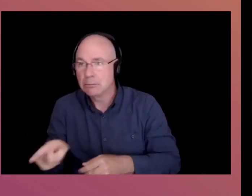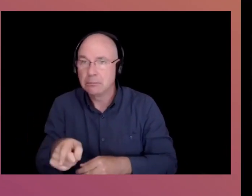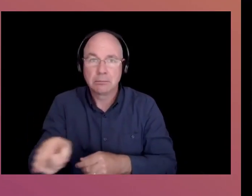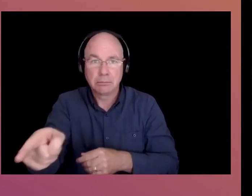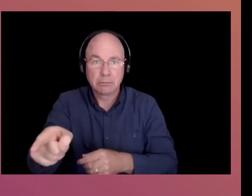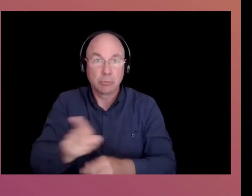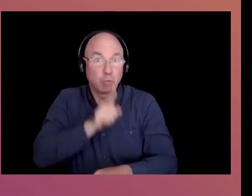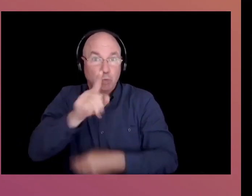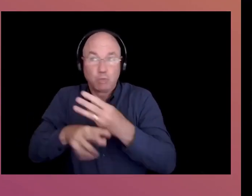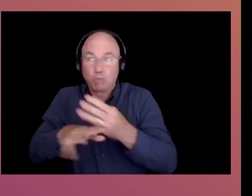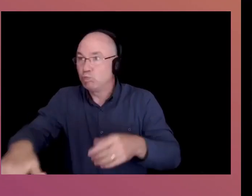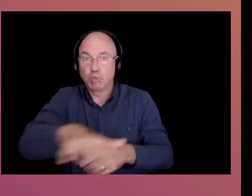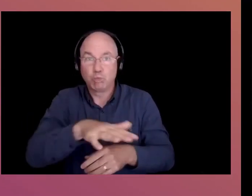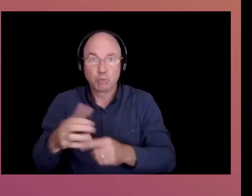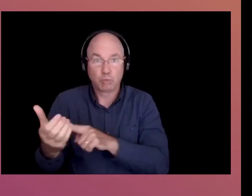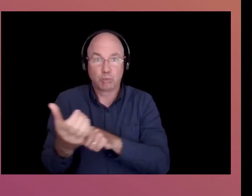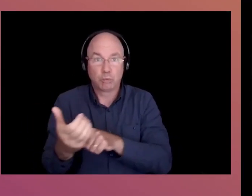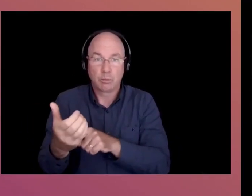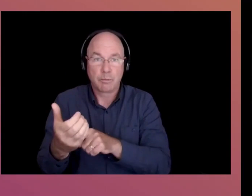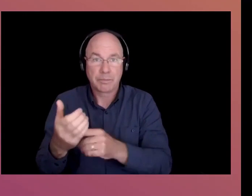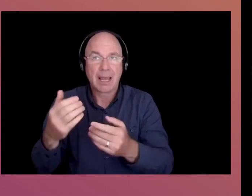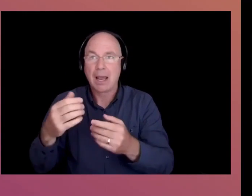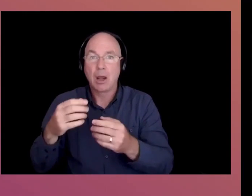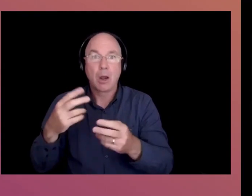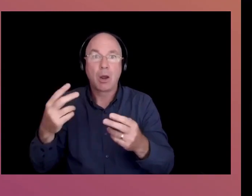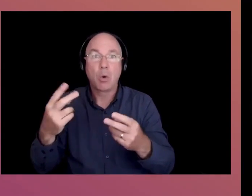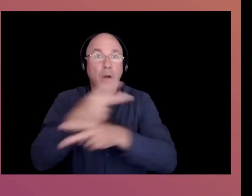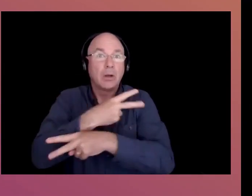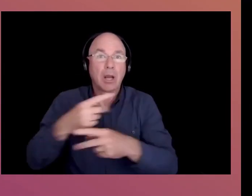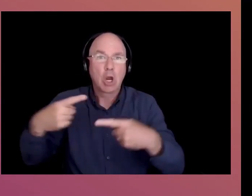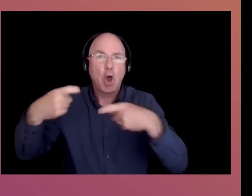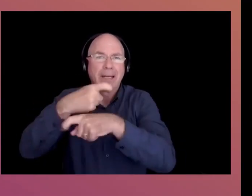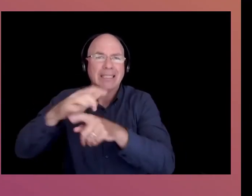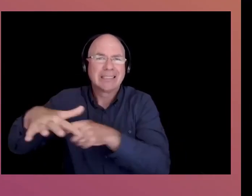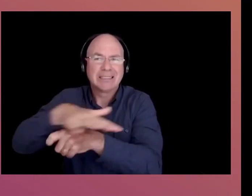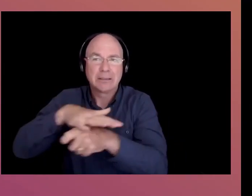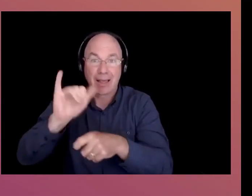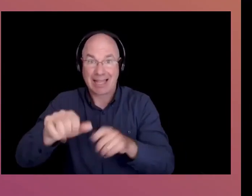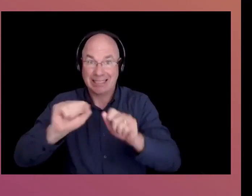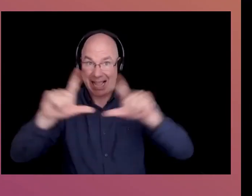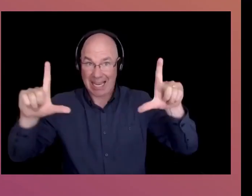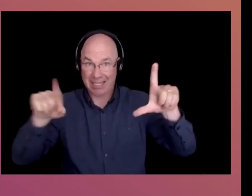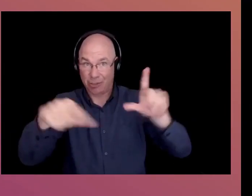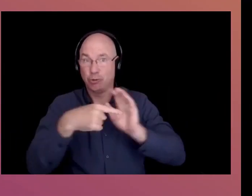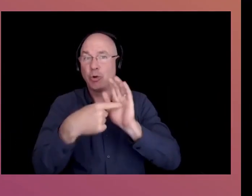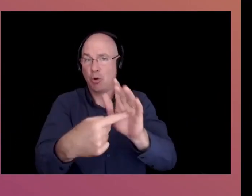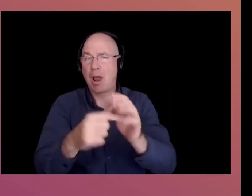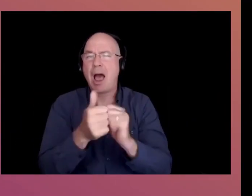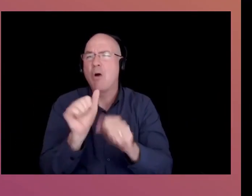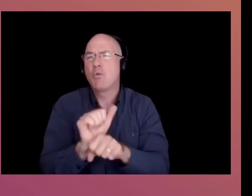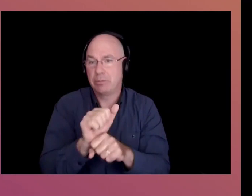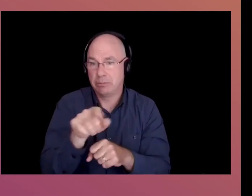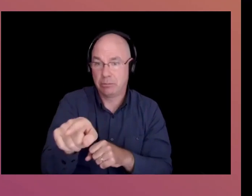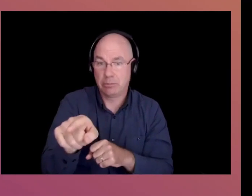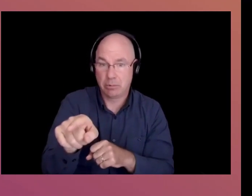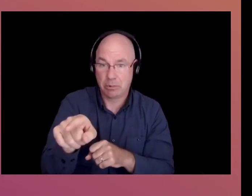world, specifically complex indoor locations. The slide shows how it works. The core of